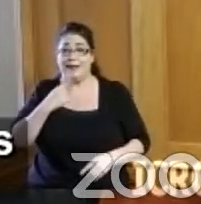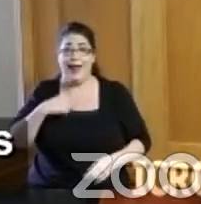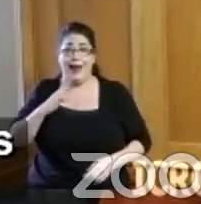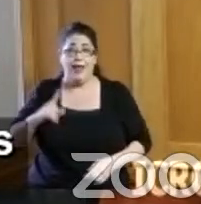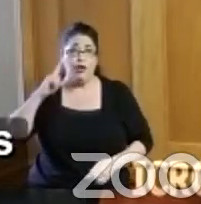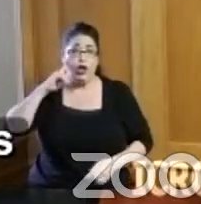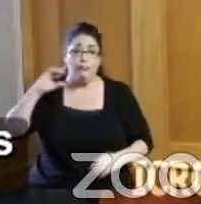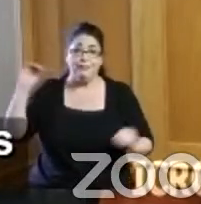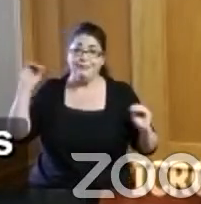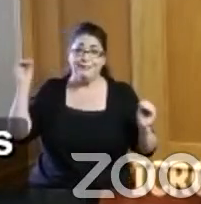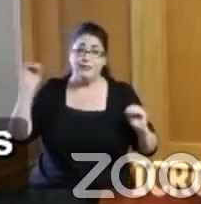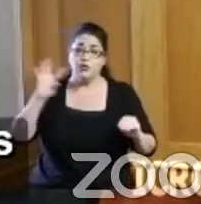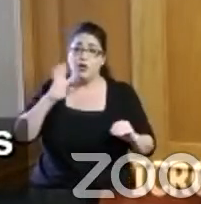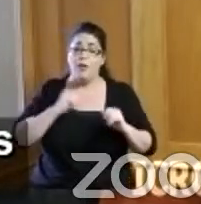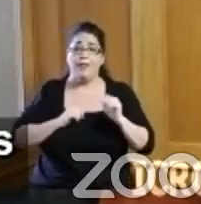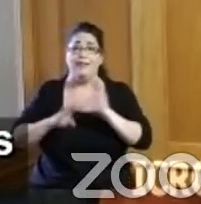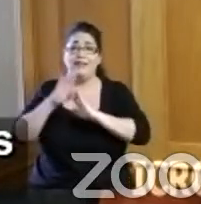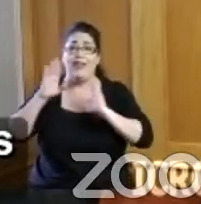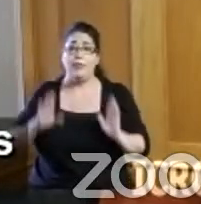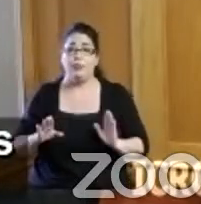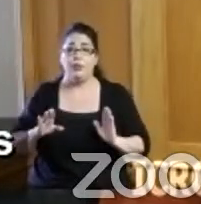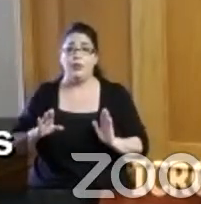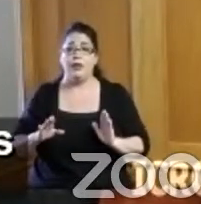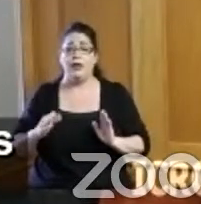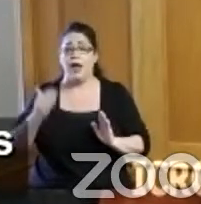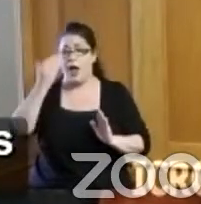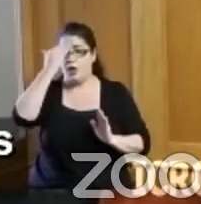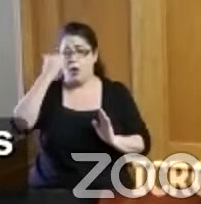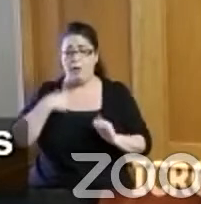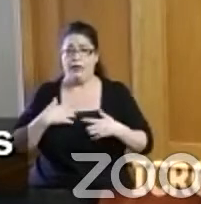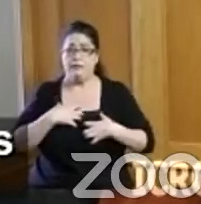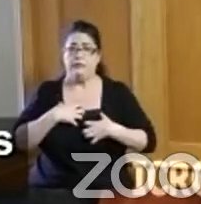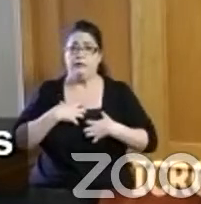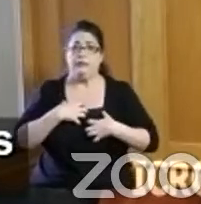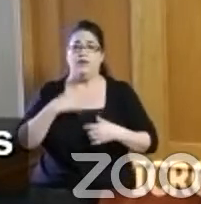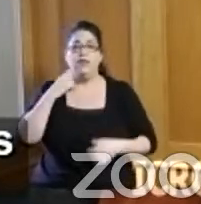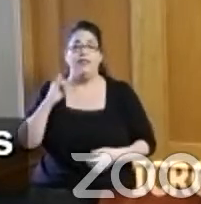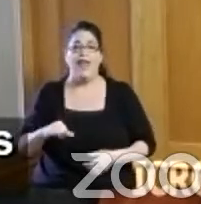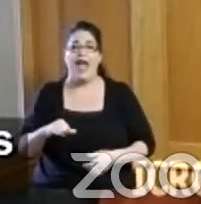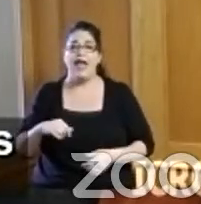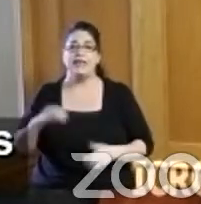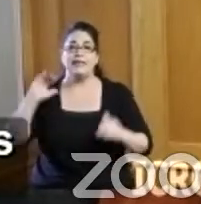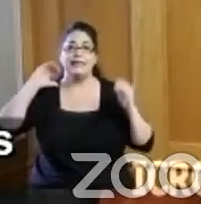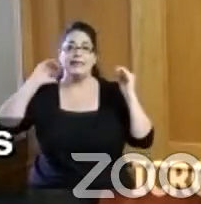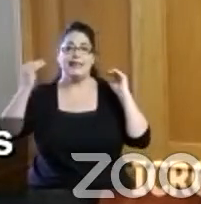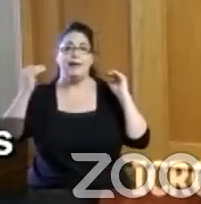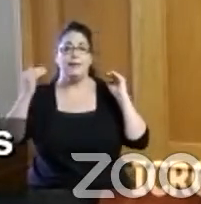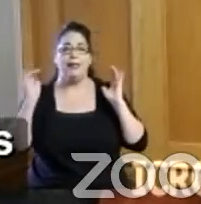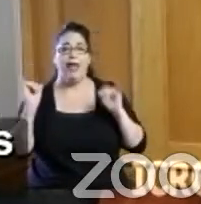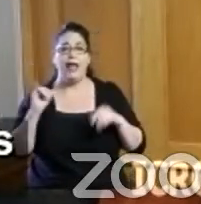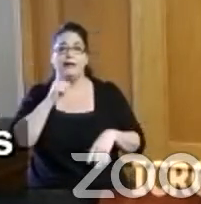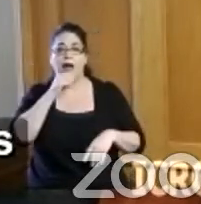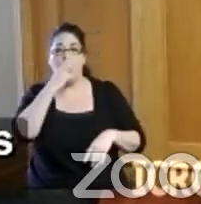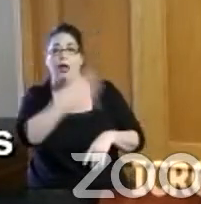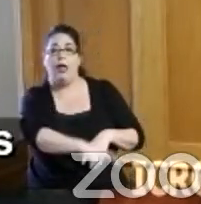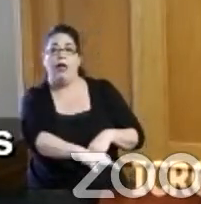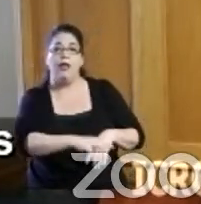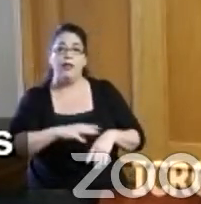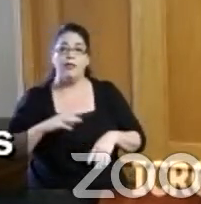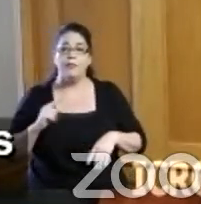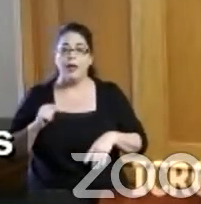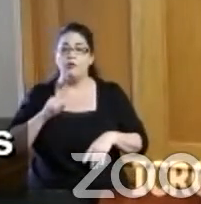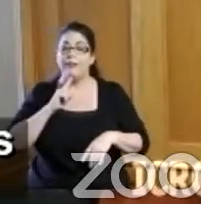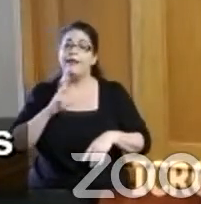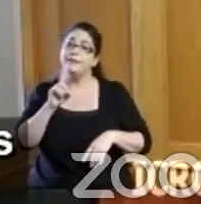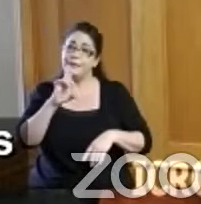the opportunity to talk to the developer, which I know gave me some angst. This does not sound like a situation like that where the developer did meet with the